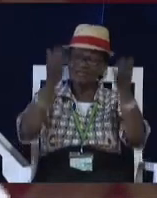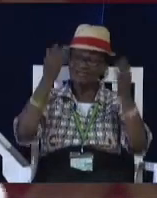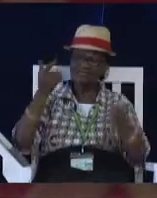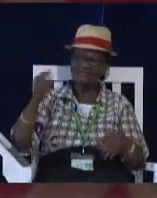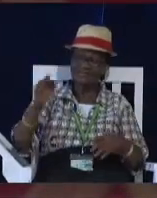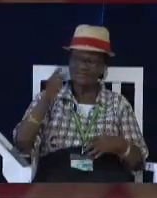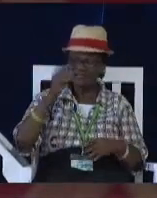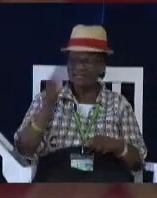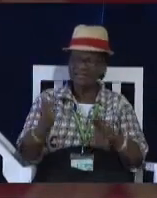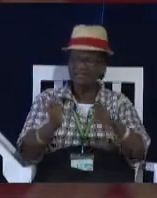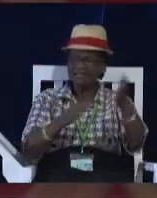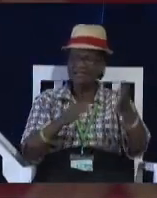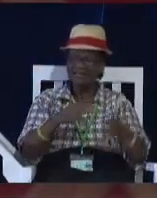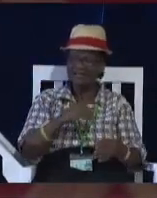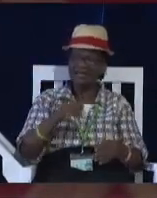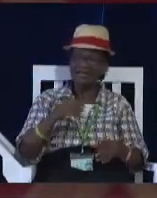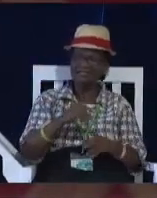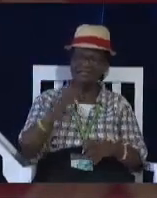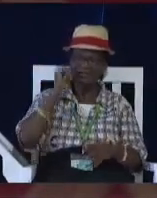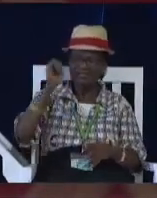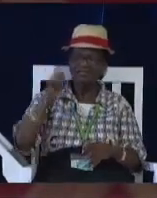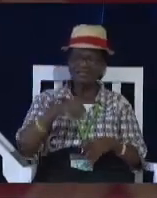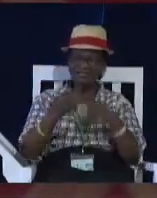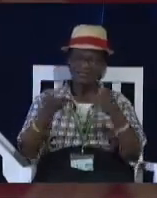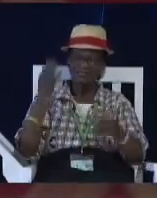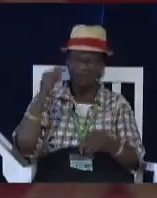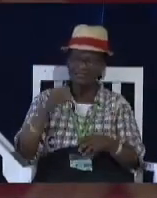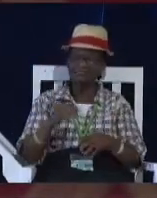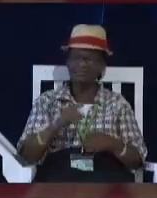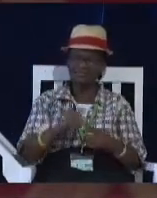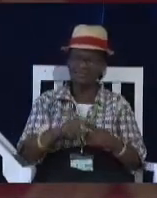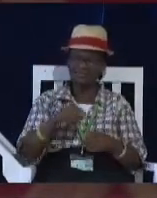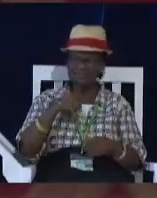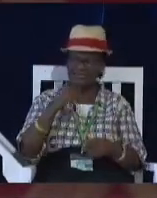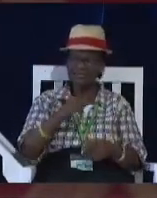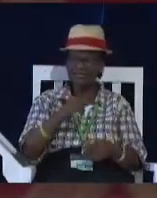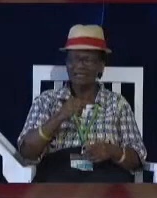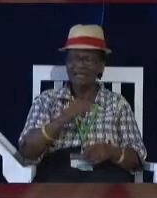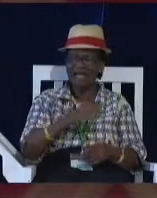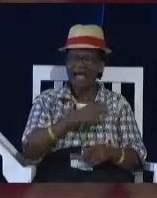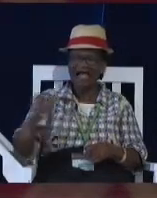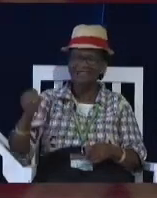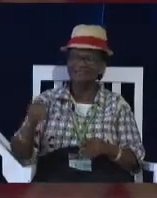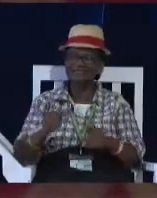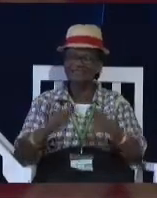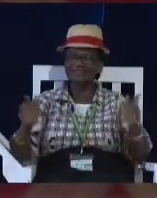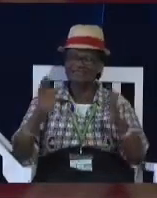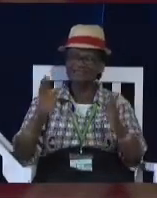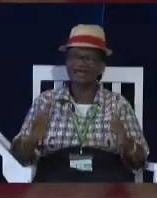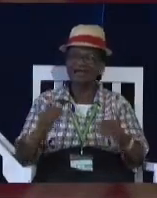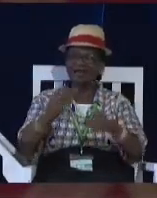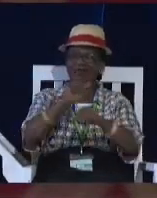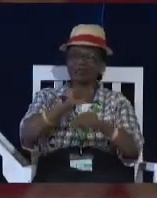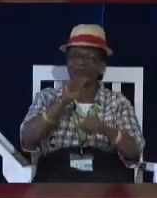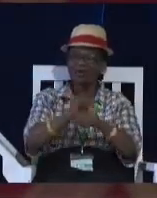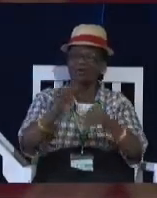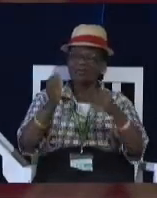And then he went on to say, and greater works than this shall you do.